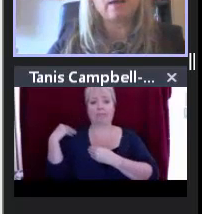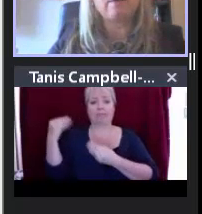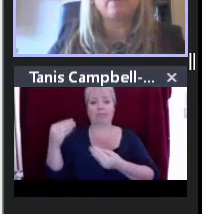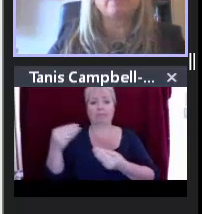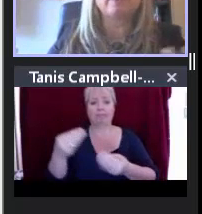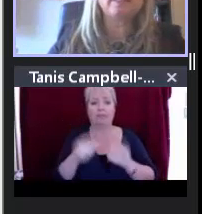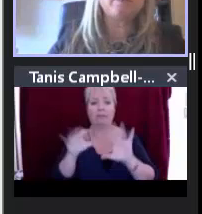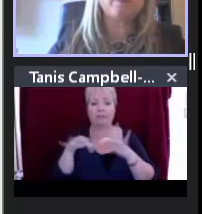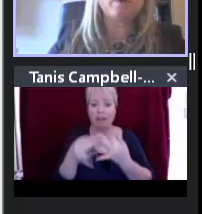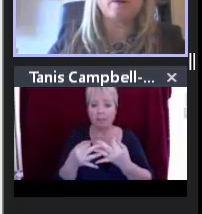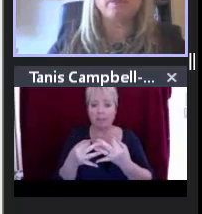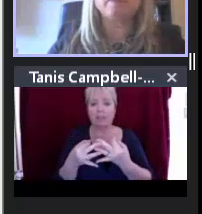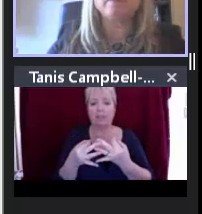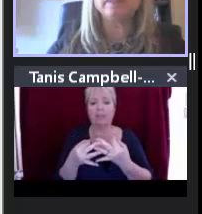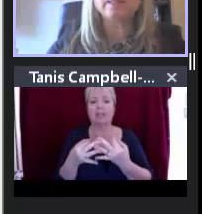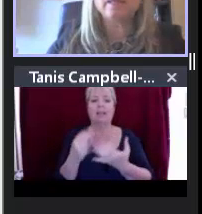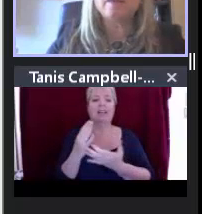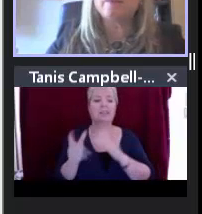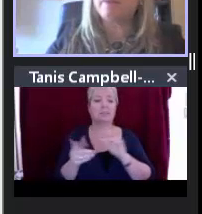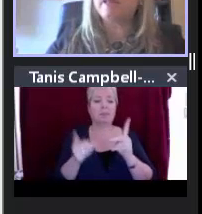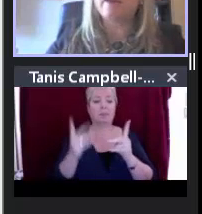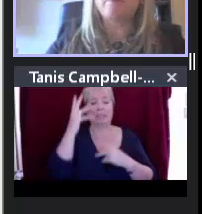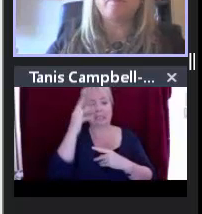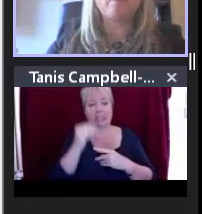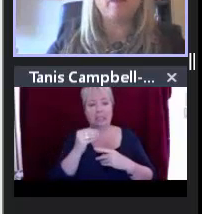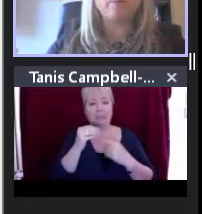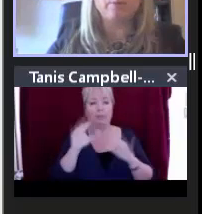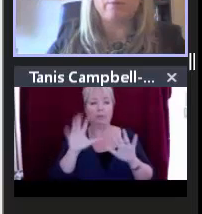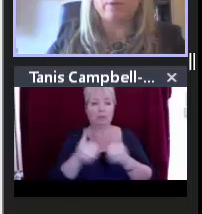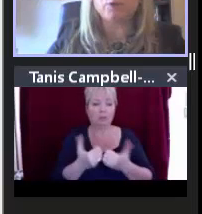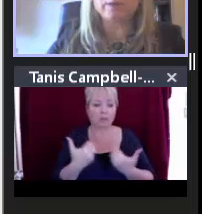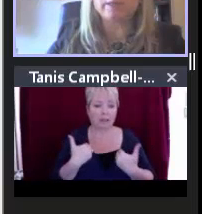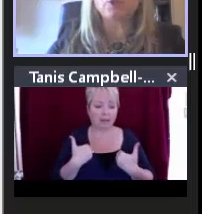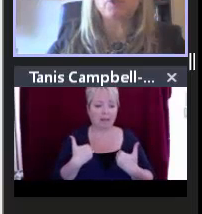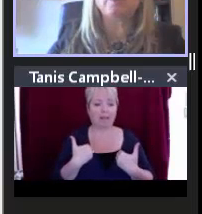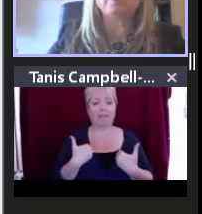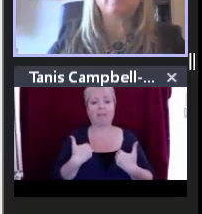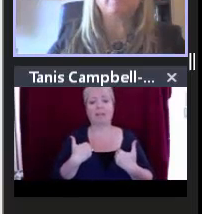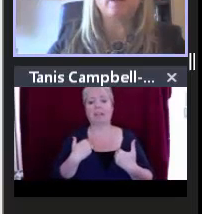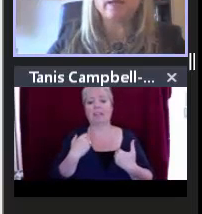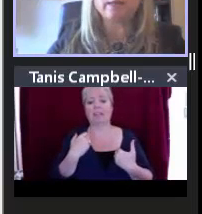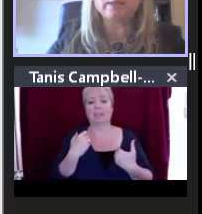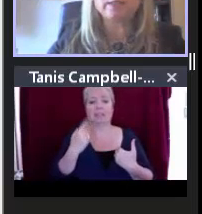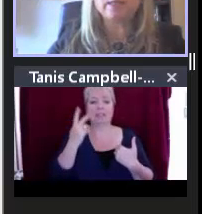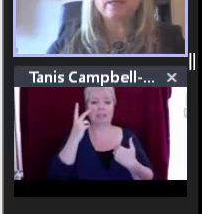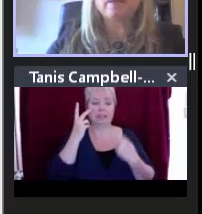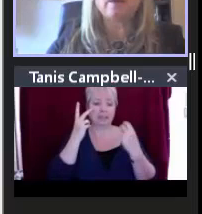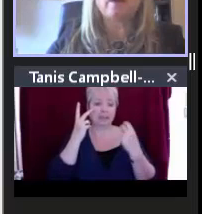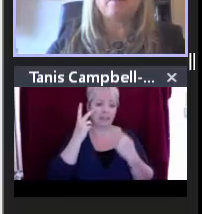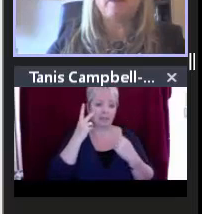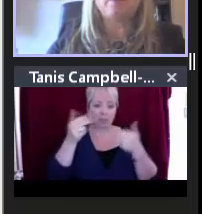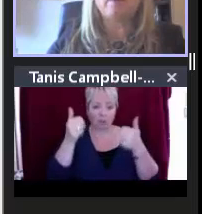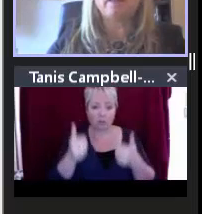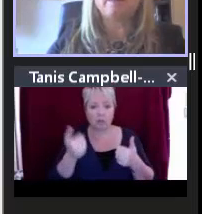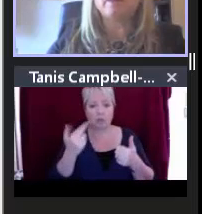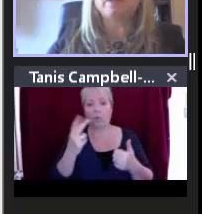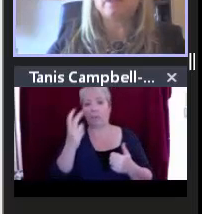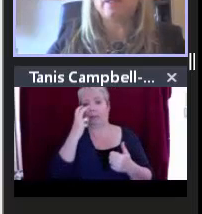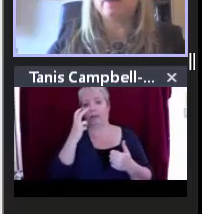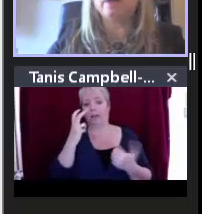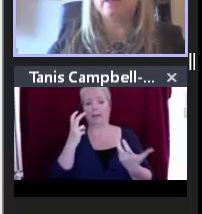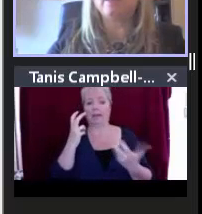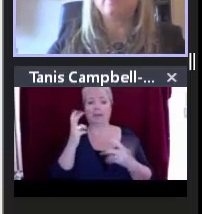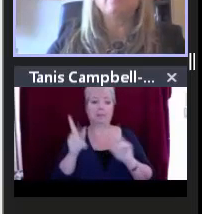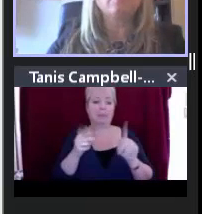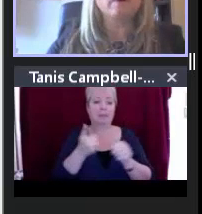clients have. There's sleep problems. We have people with visual issues or blind. There are people with